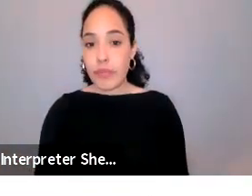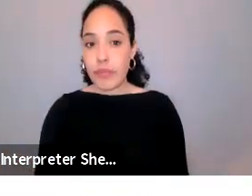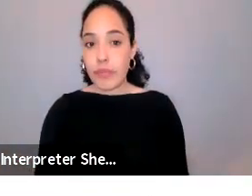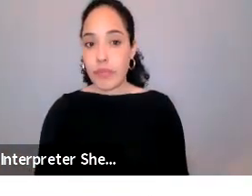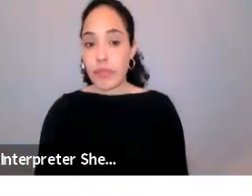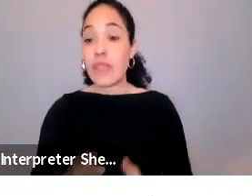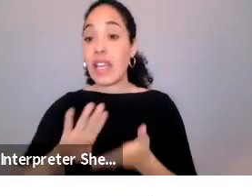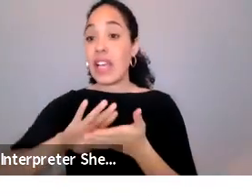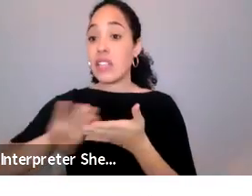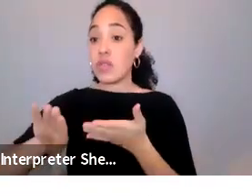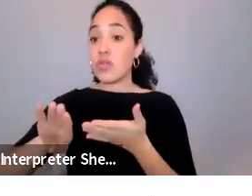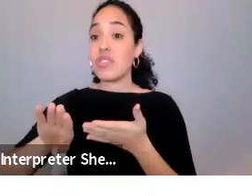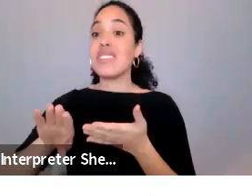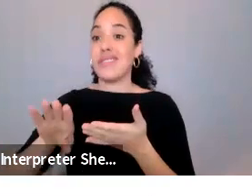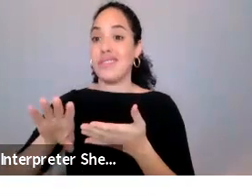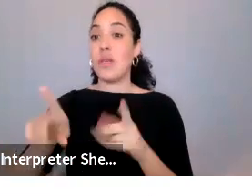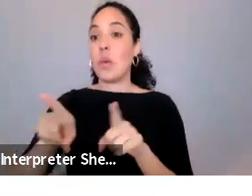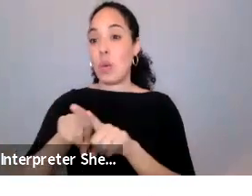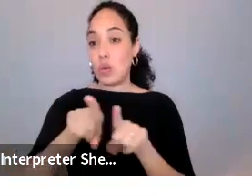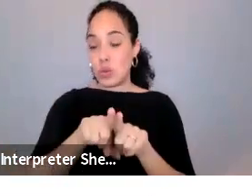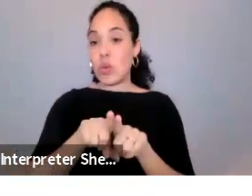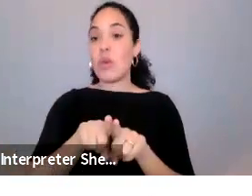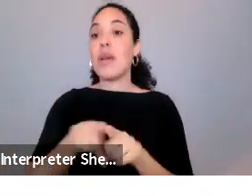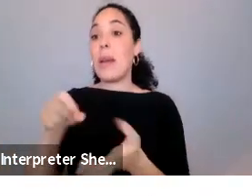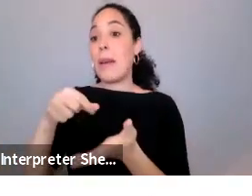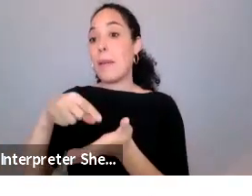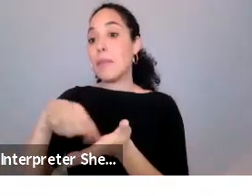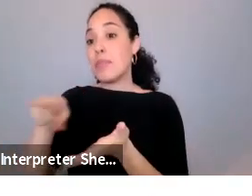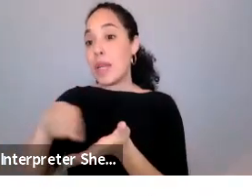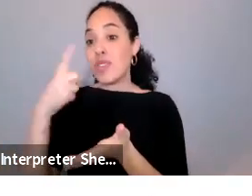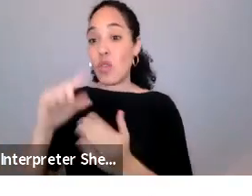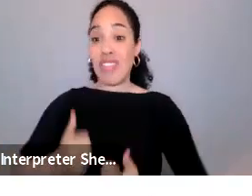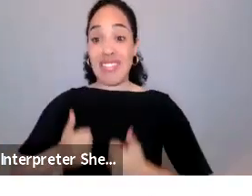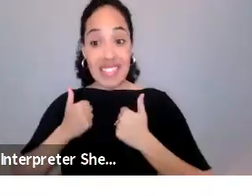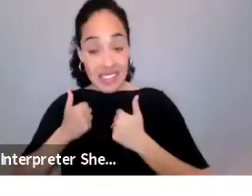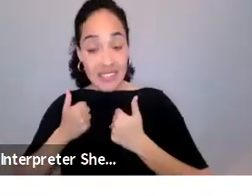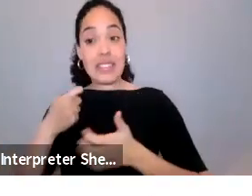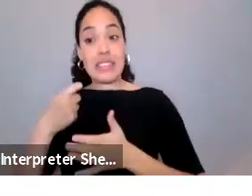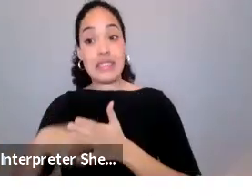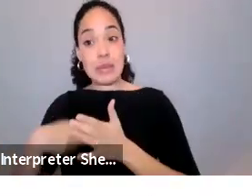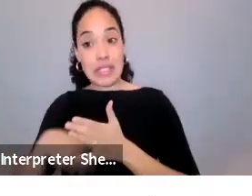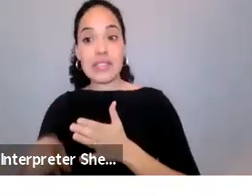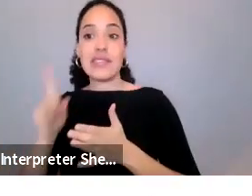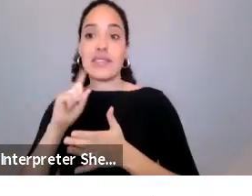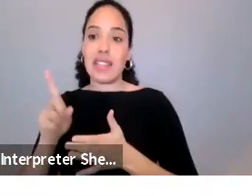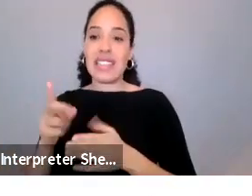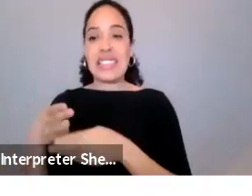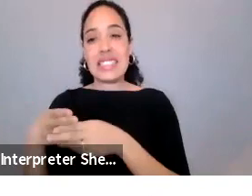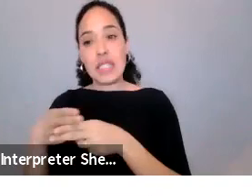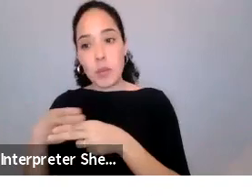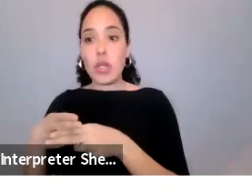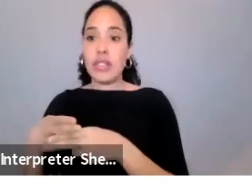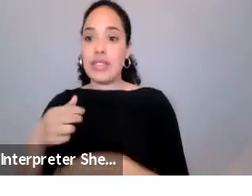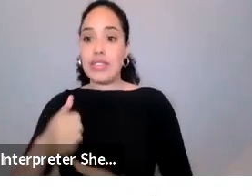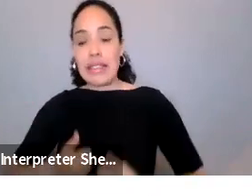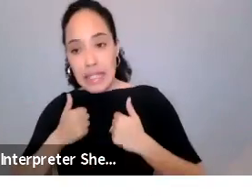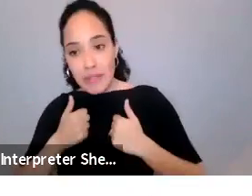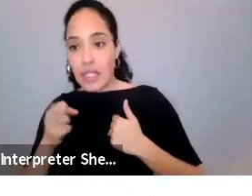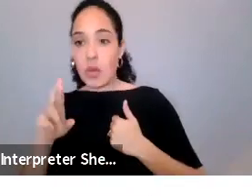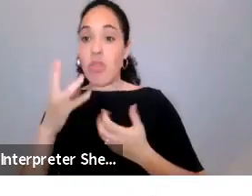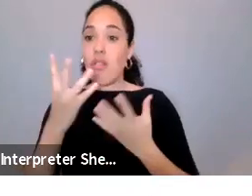Excluded are payments for living expenses, such as temporary housing and financial losses caused by business interruption or the loss of an insured